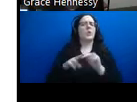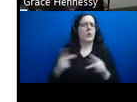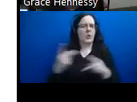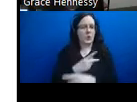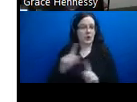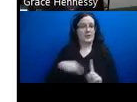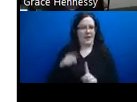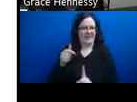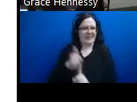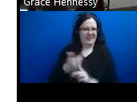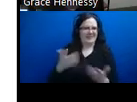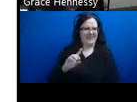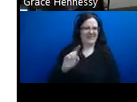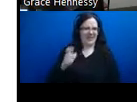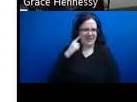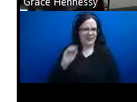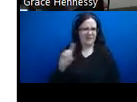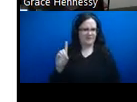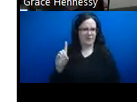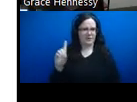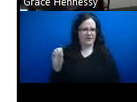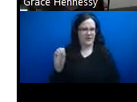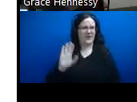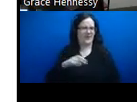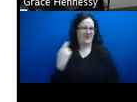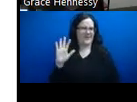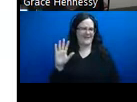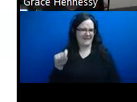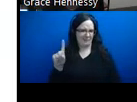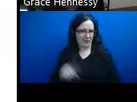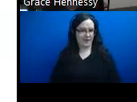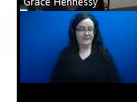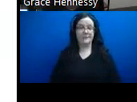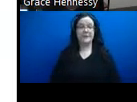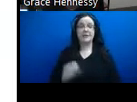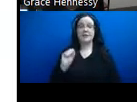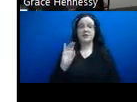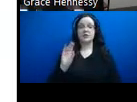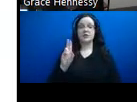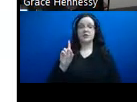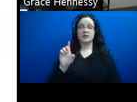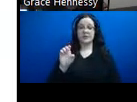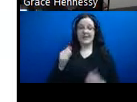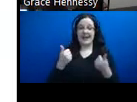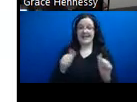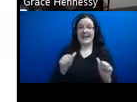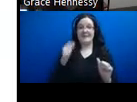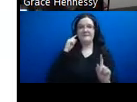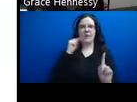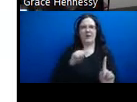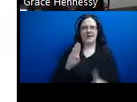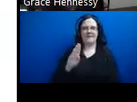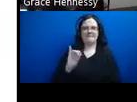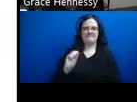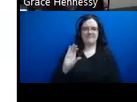so relative risk of 5.1, suicide attempts in the Bischoff study of close to 12 if people